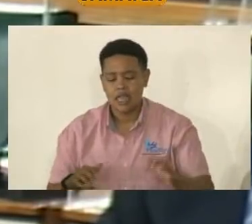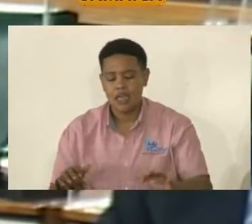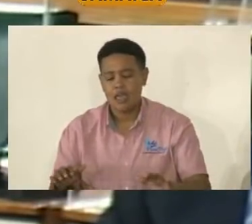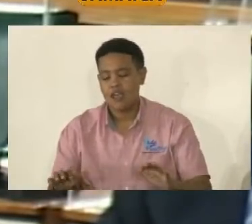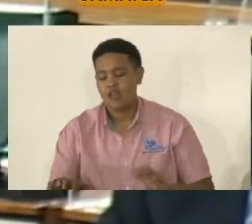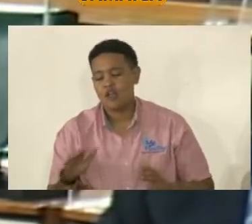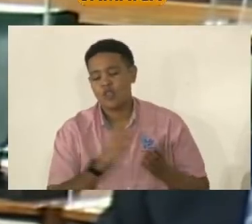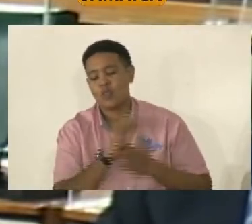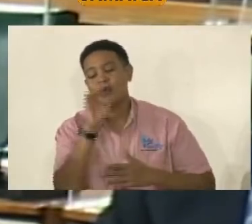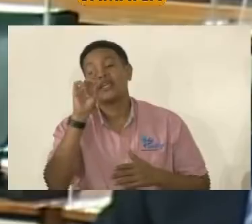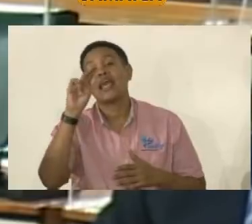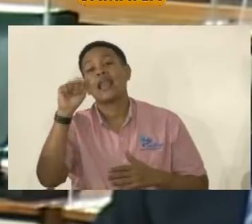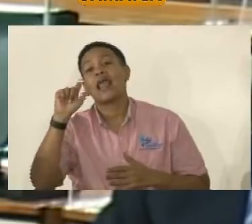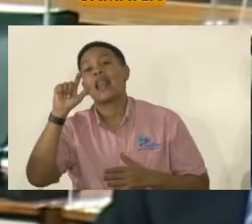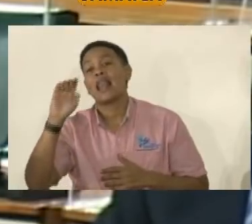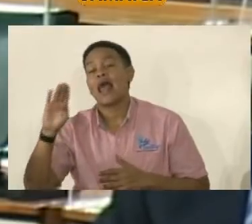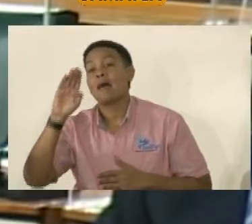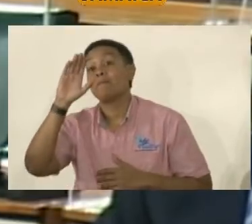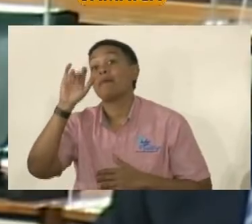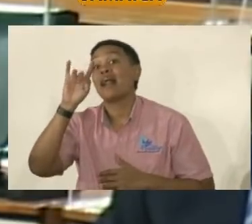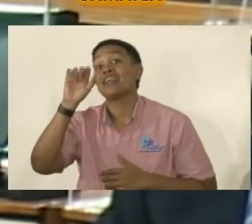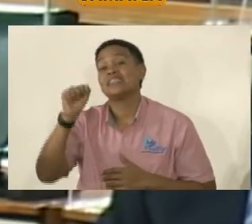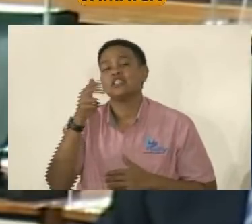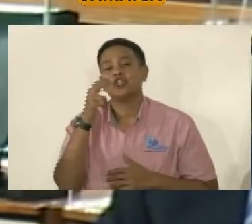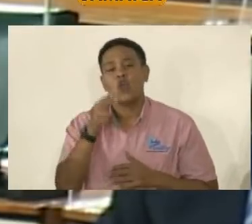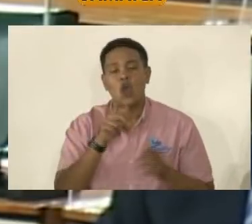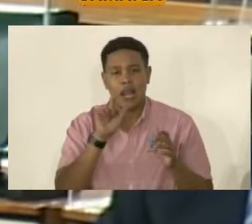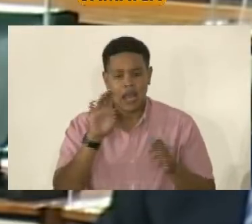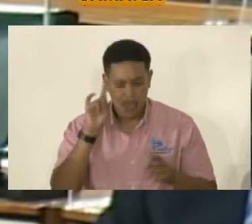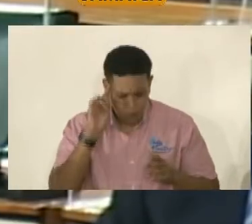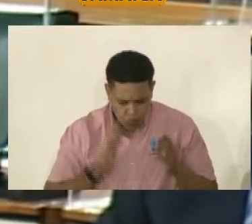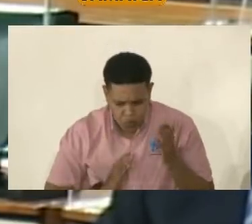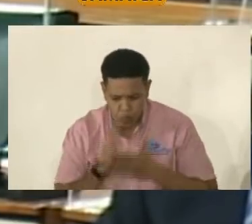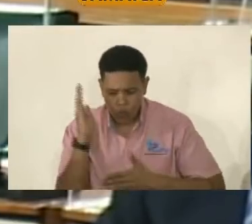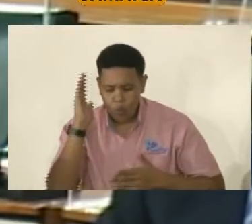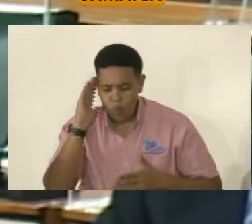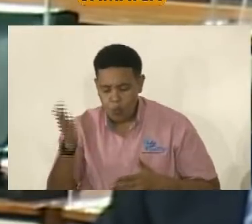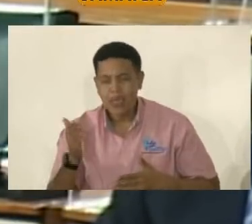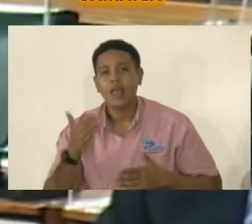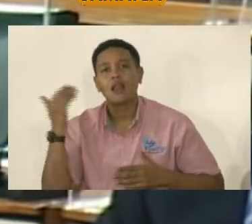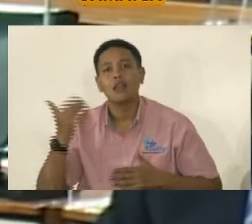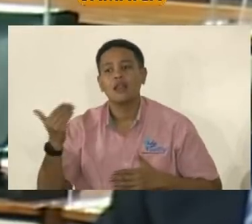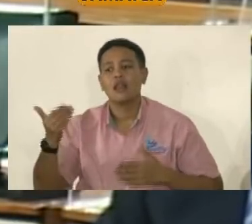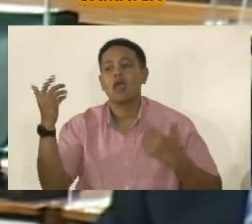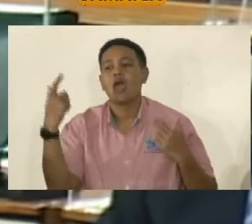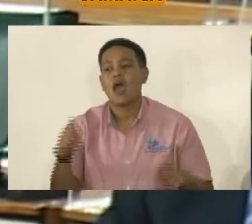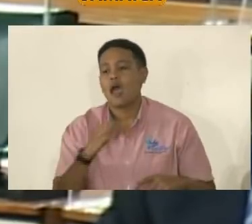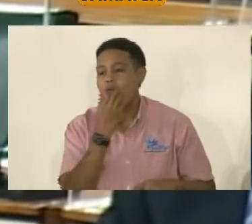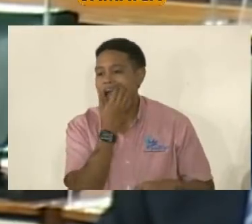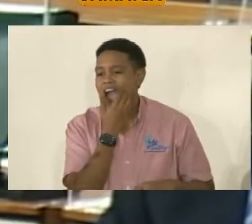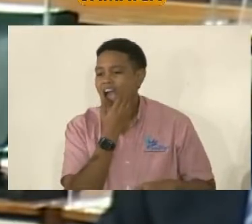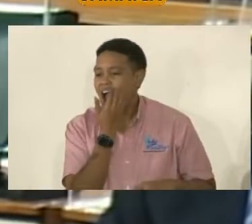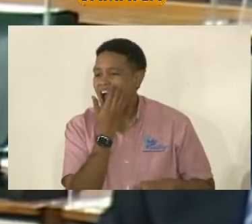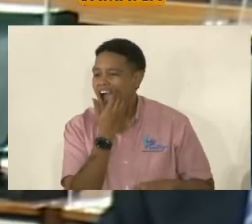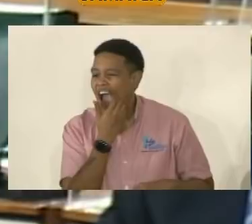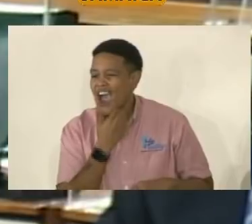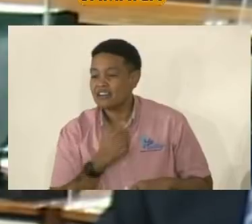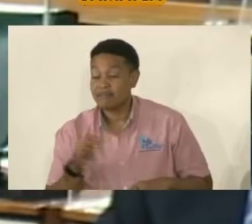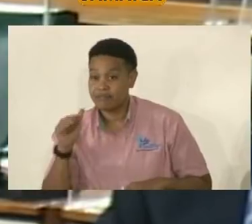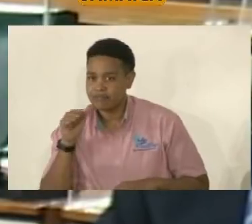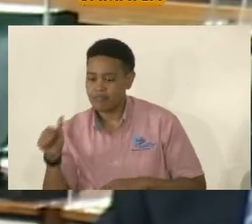lab and the ballistics lab, etc. We will get through this. Now, that doesn't